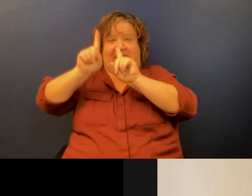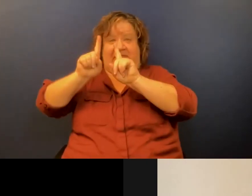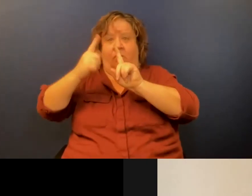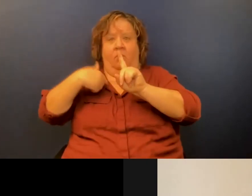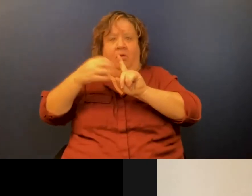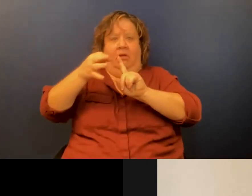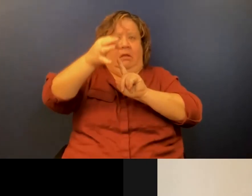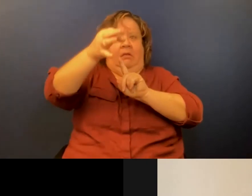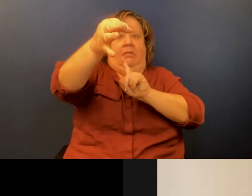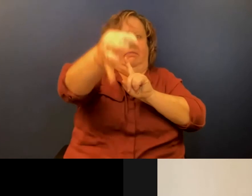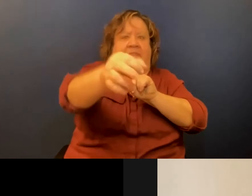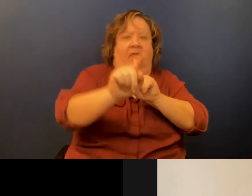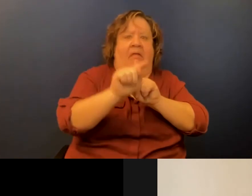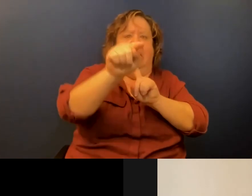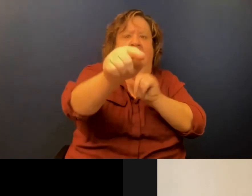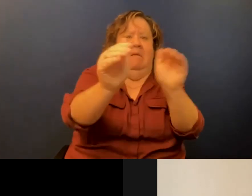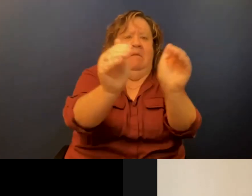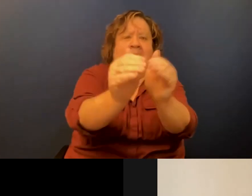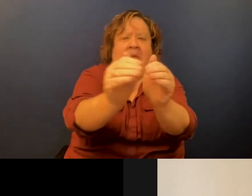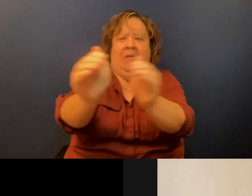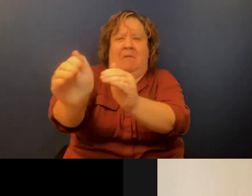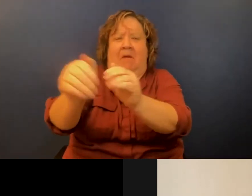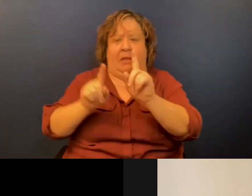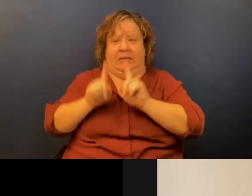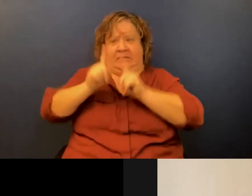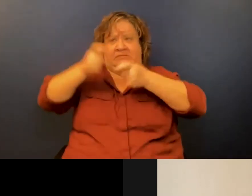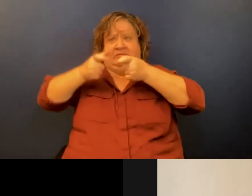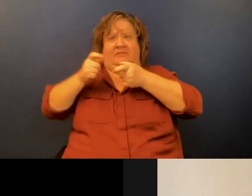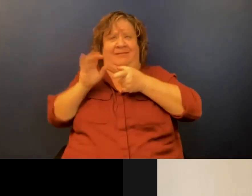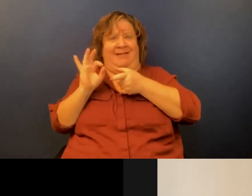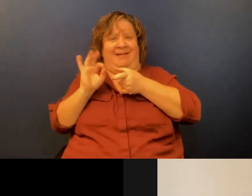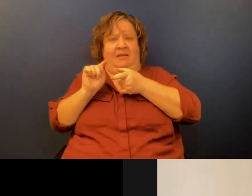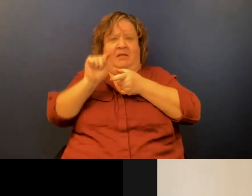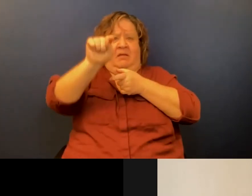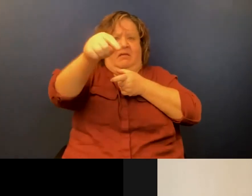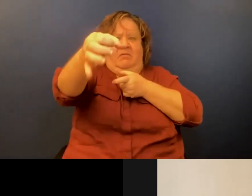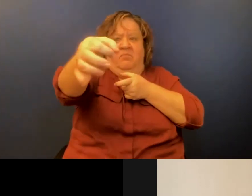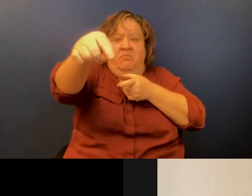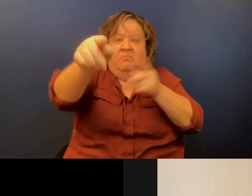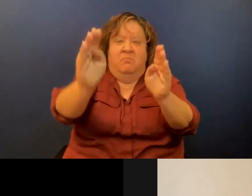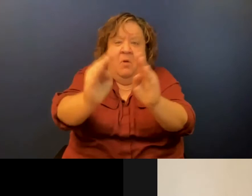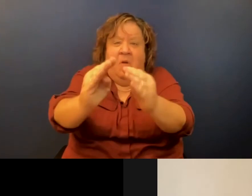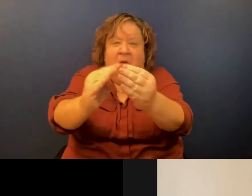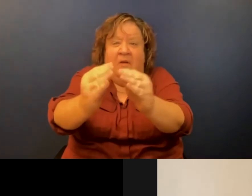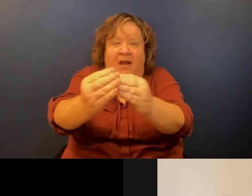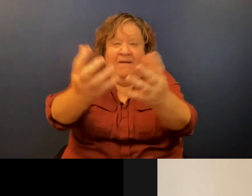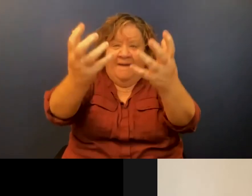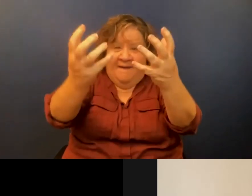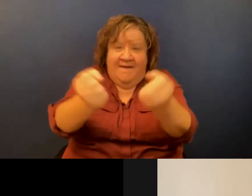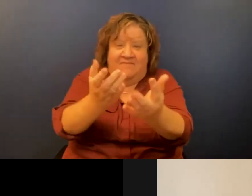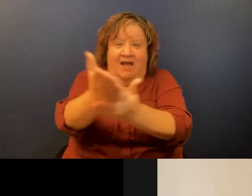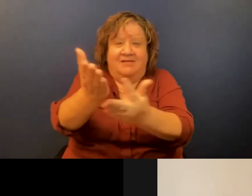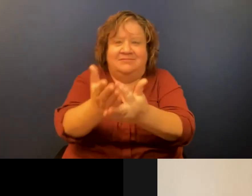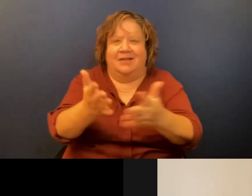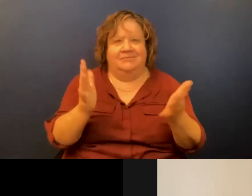do not have the necessary accessibility or the universal design.